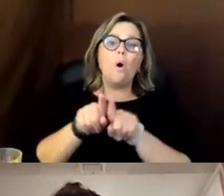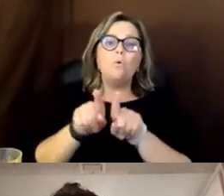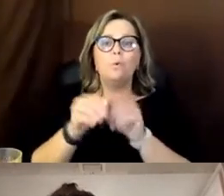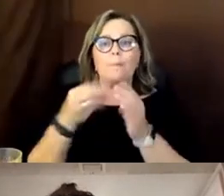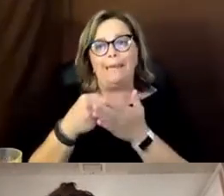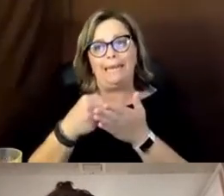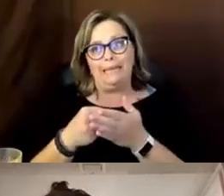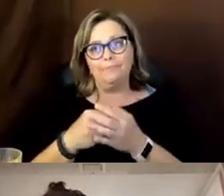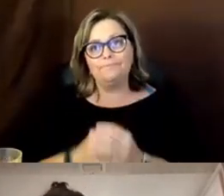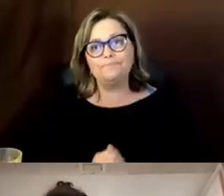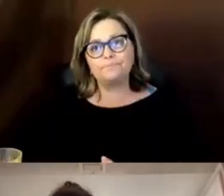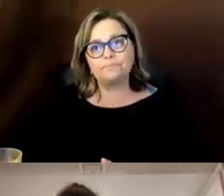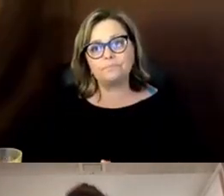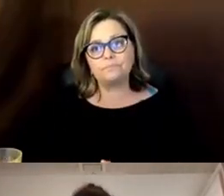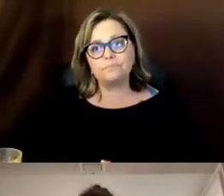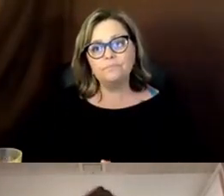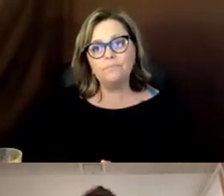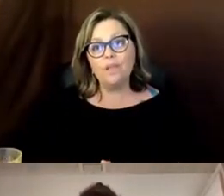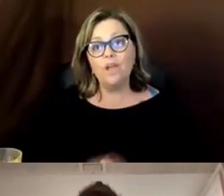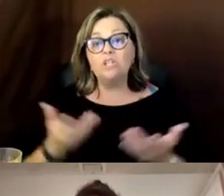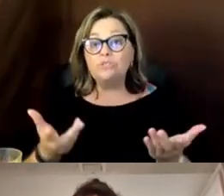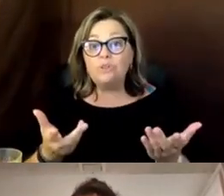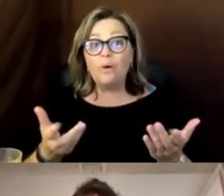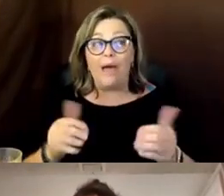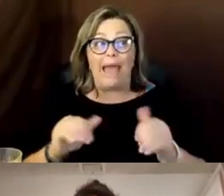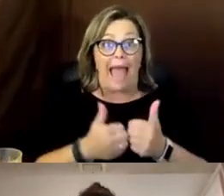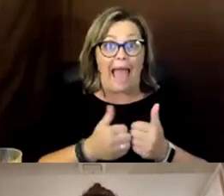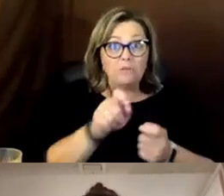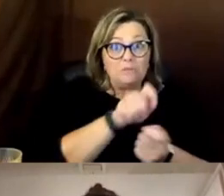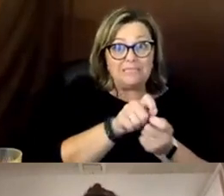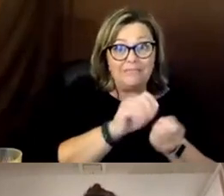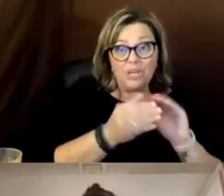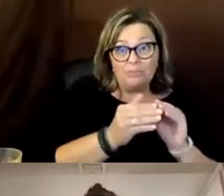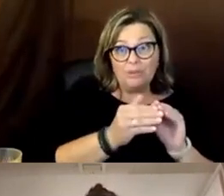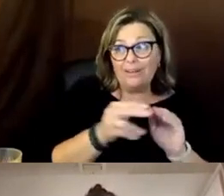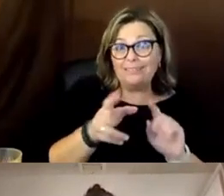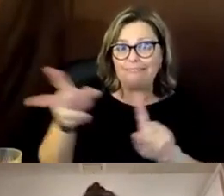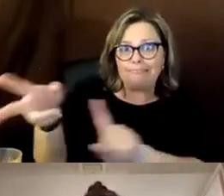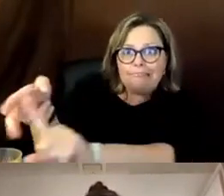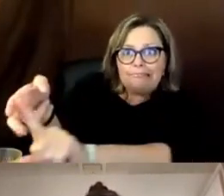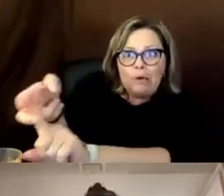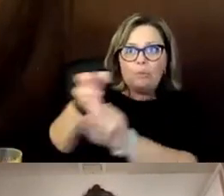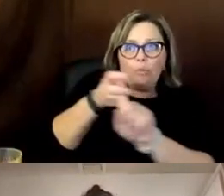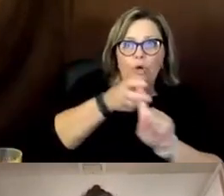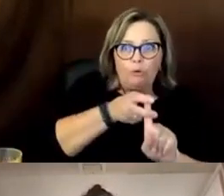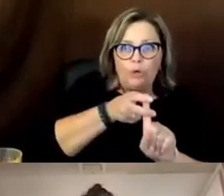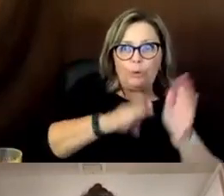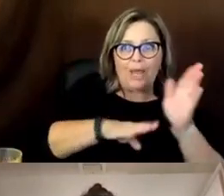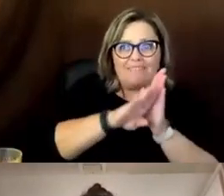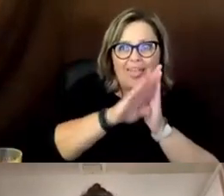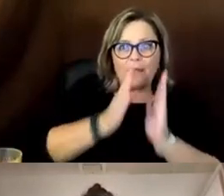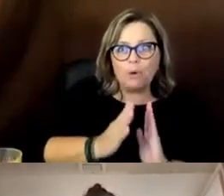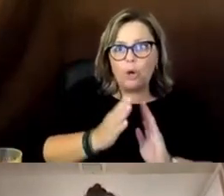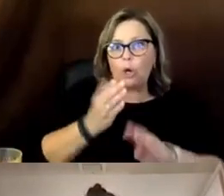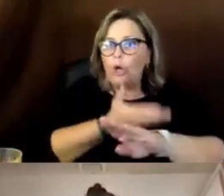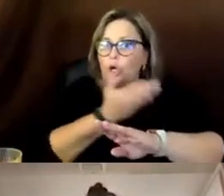communities can recruit developers, can recruit those nonprofit groups to get to work in those communities is a real goal